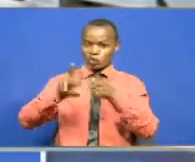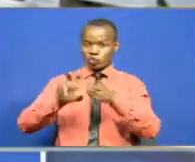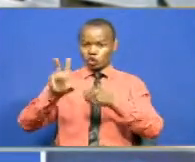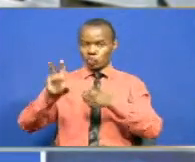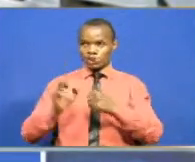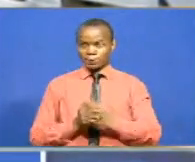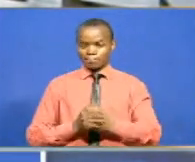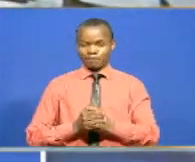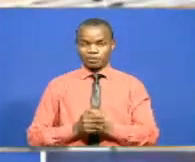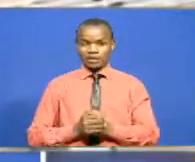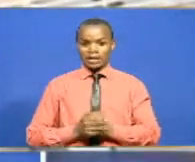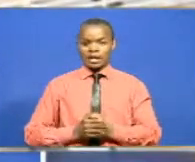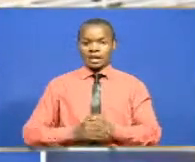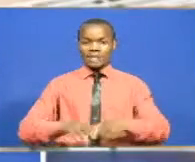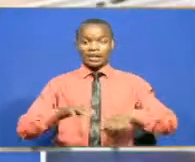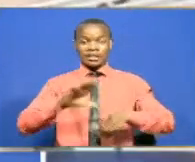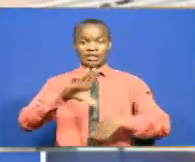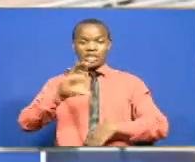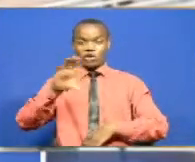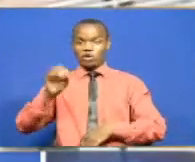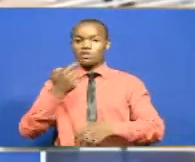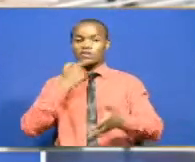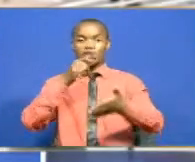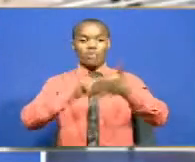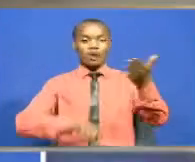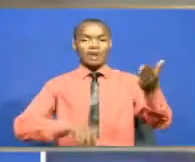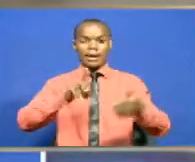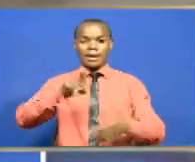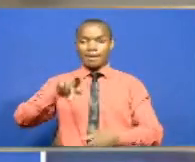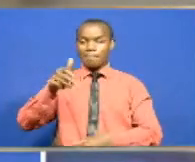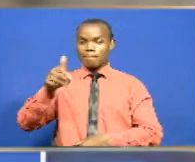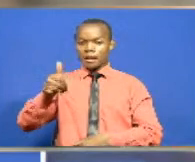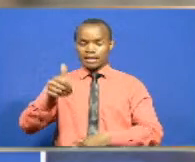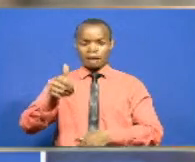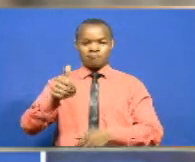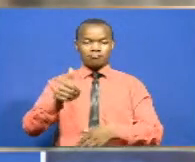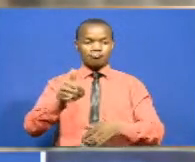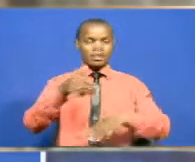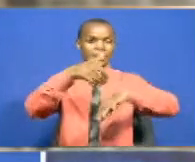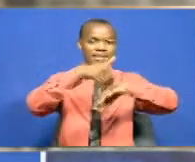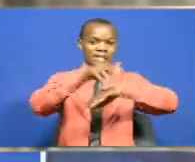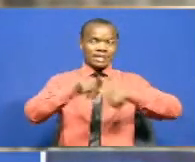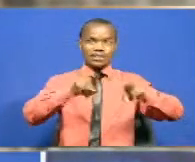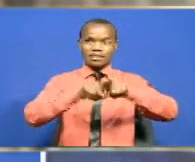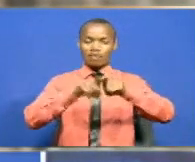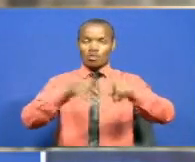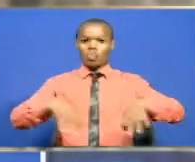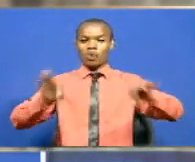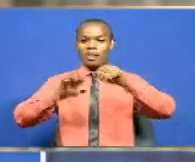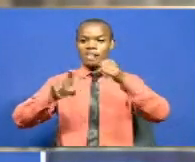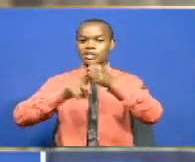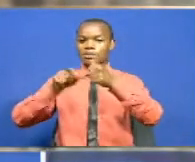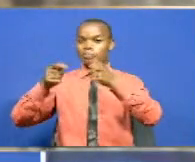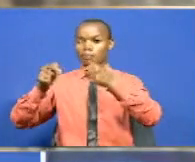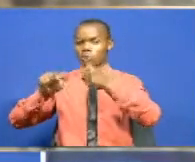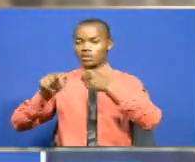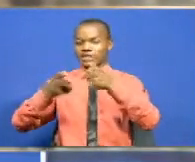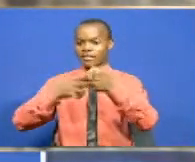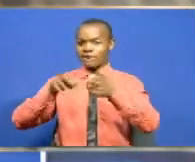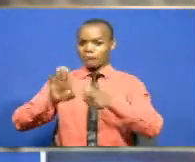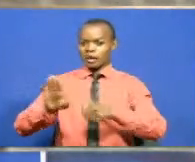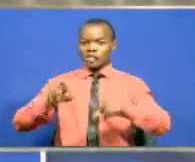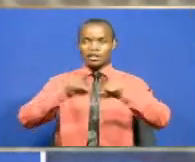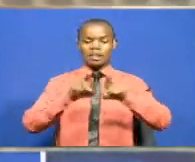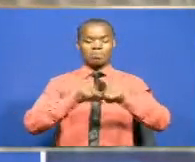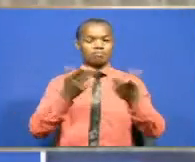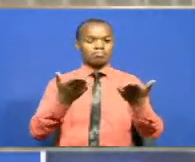Peter Ndegwa says M-Pesa transactions worth 1.76 trillion shillings done between April and September this year was